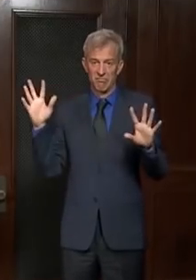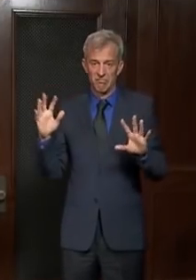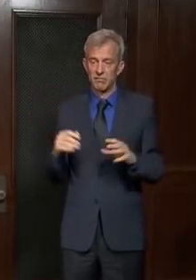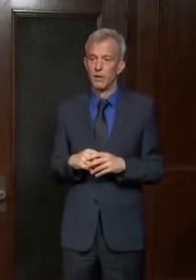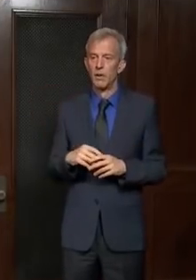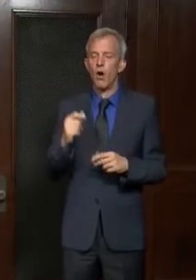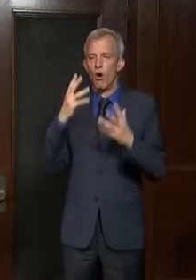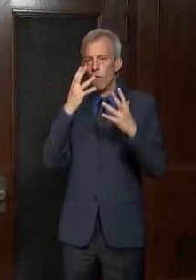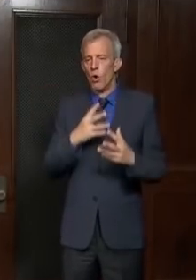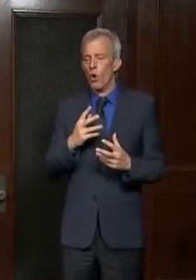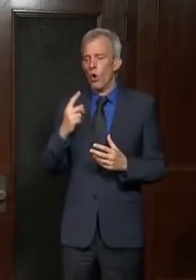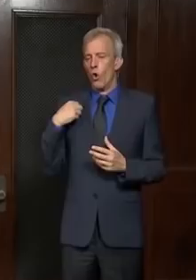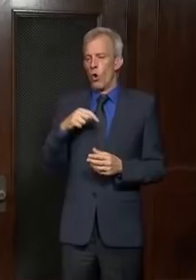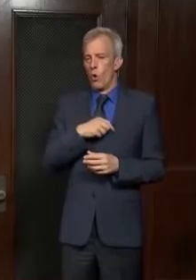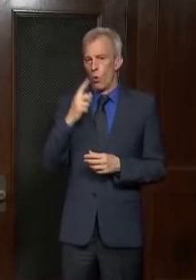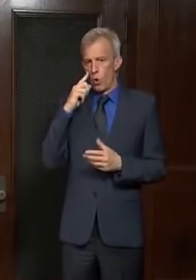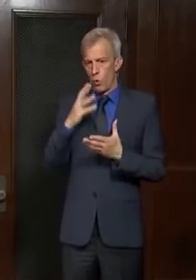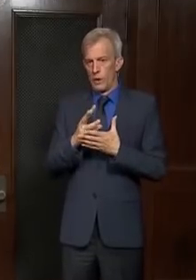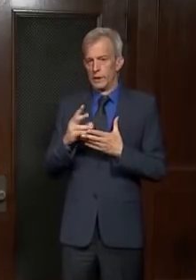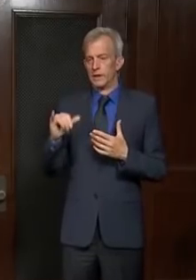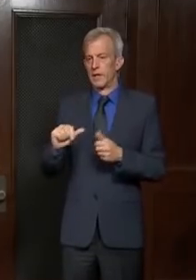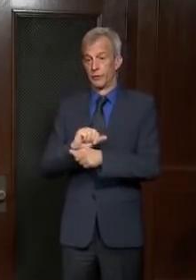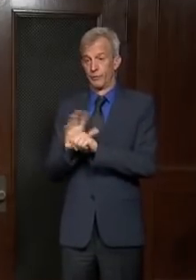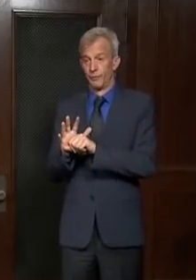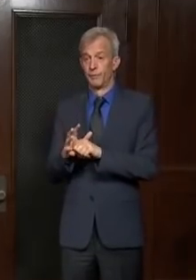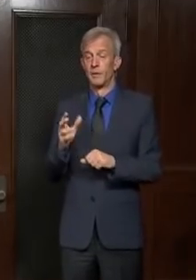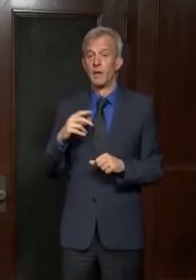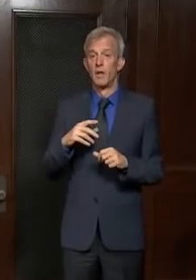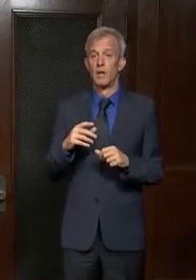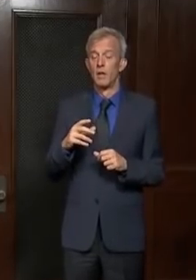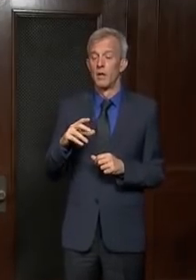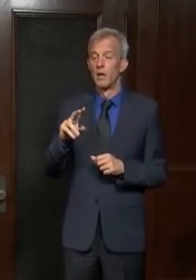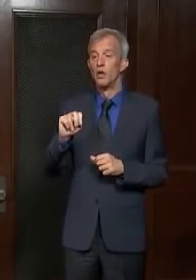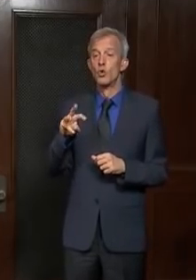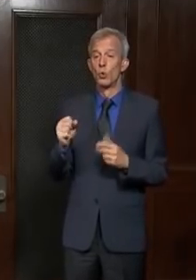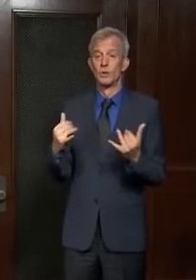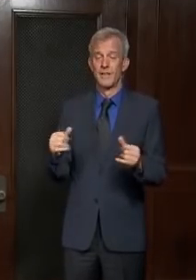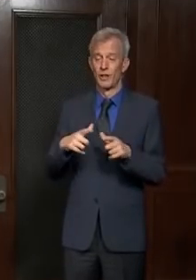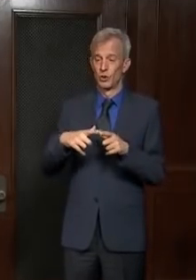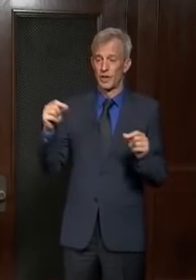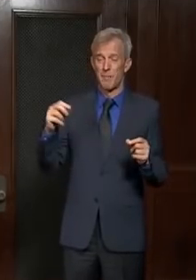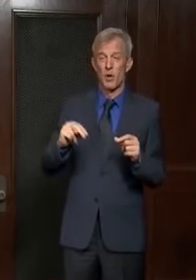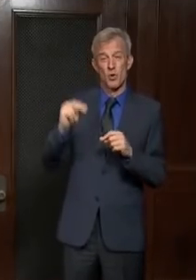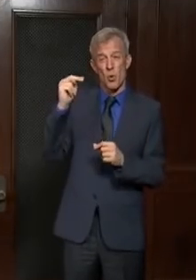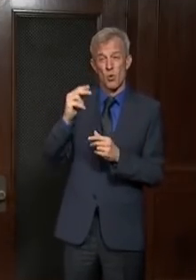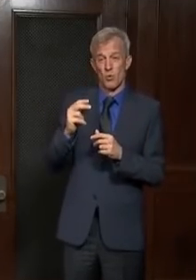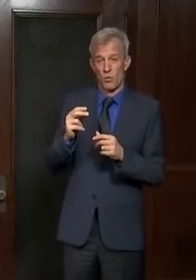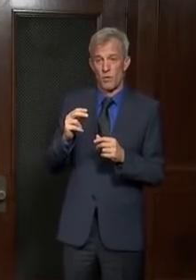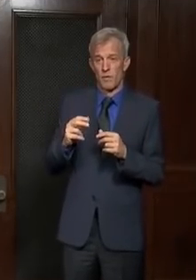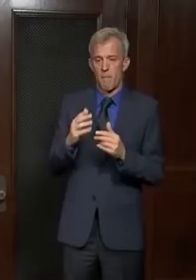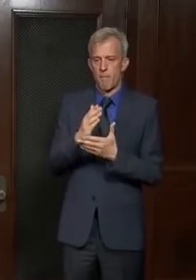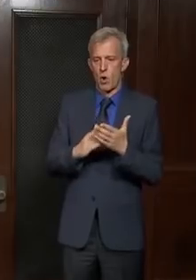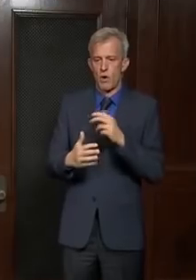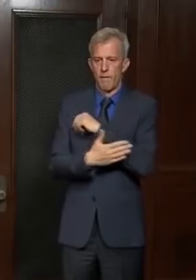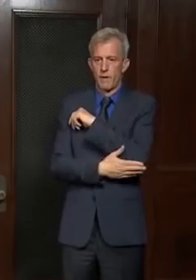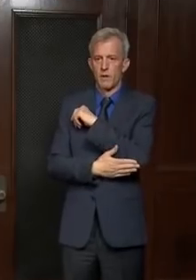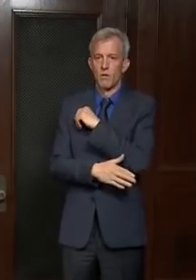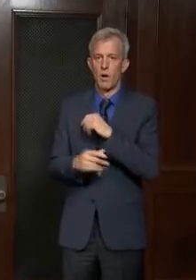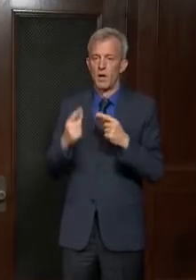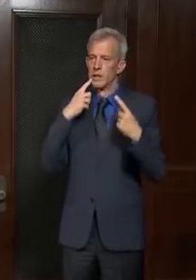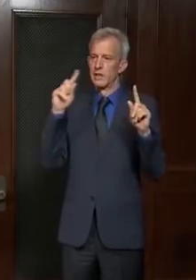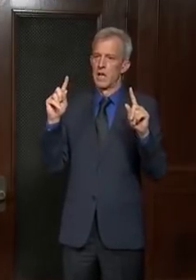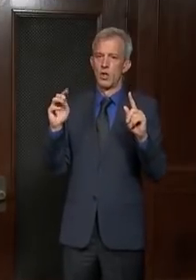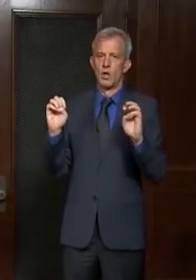COVID-19. There's news that Japan's northernmost main island has declared a state of emergency less than a month after they lifted